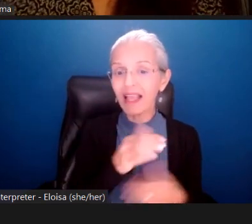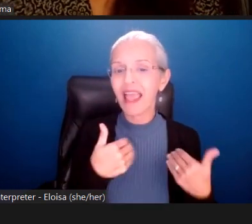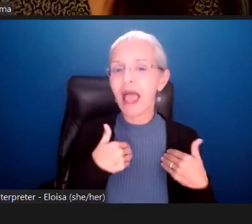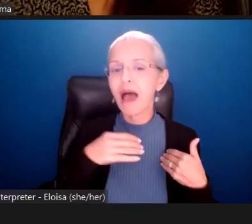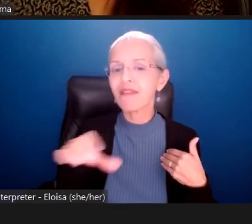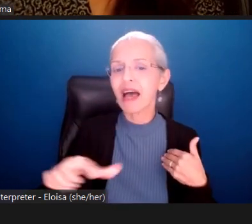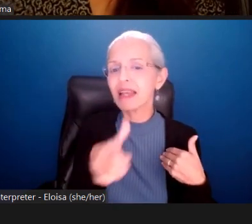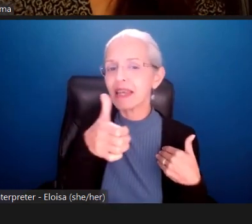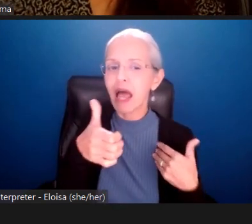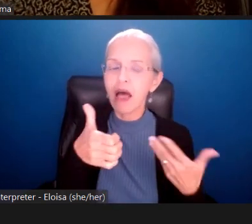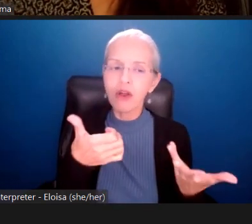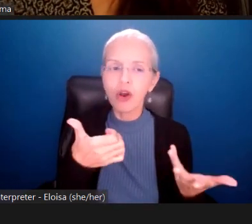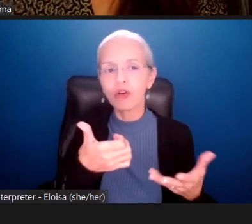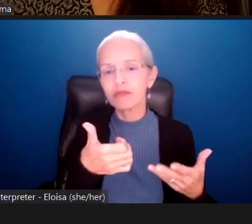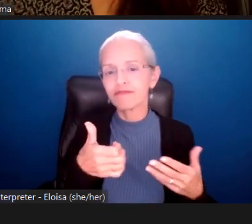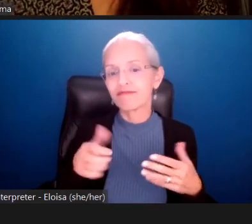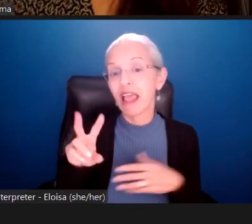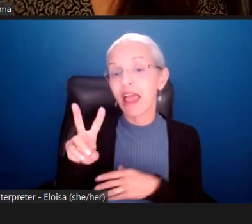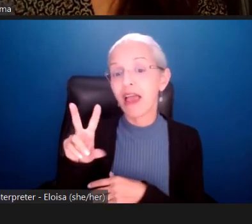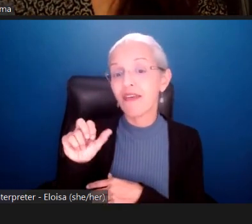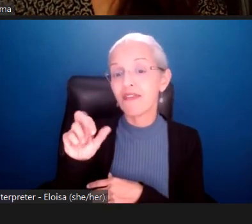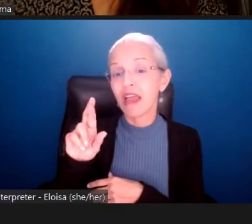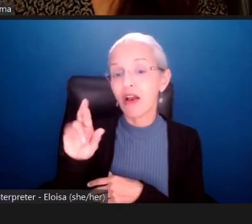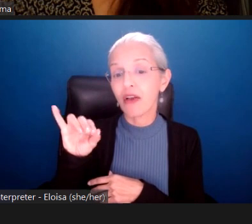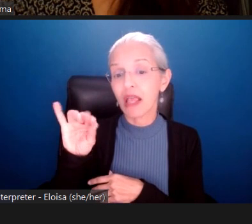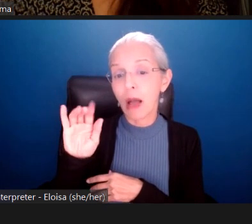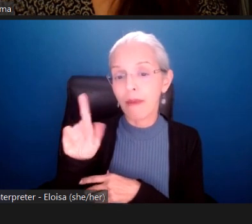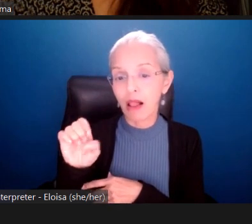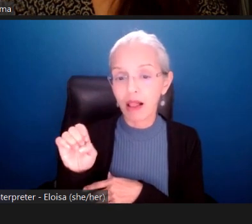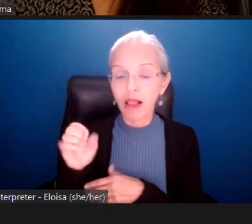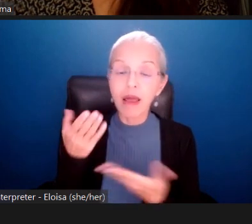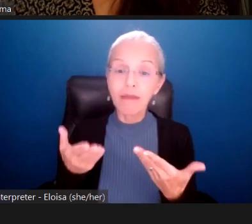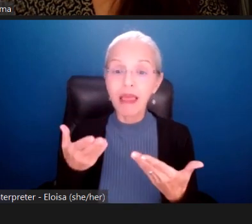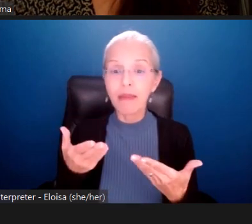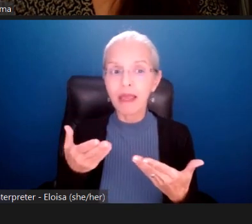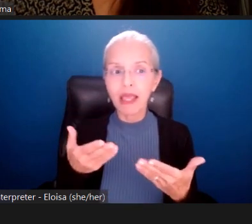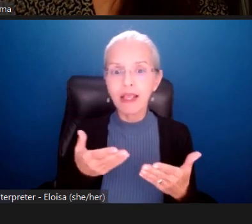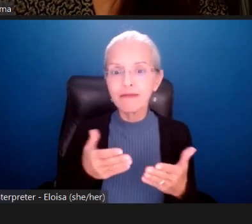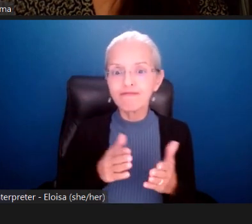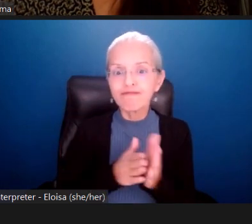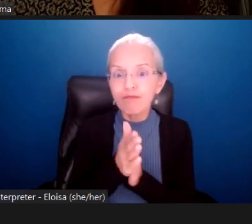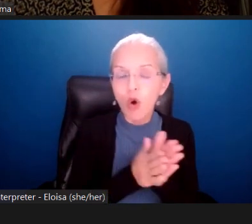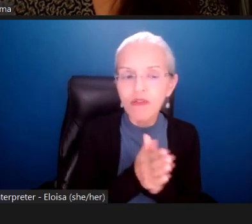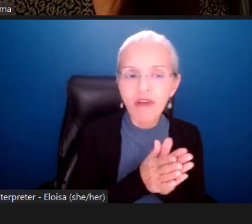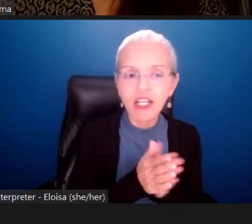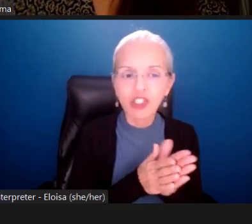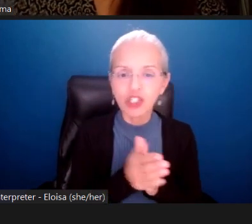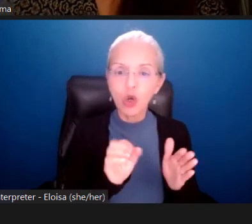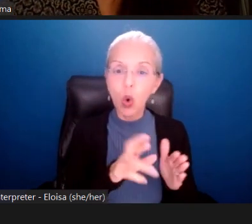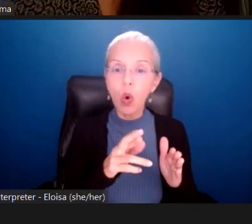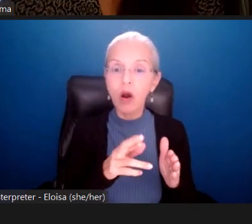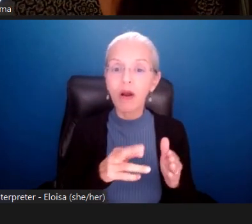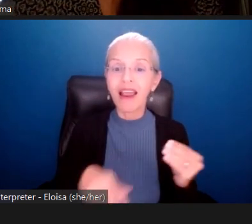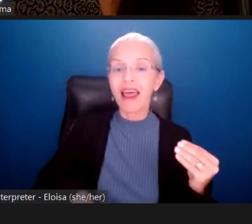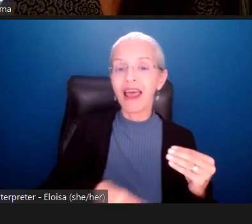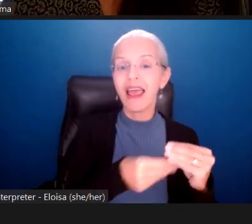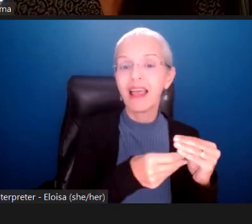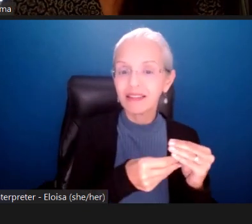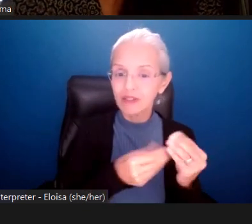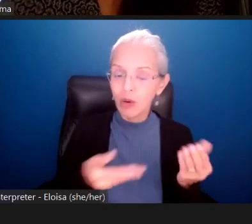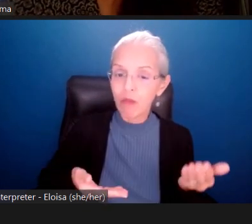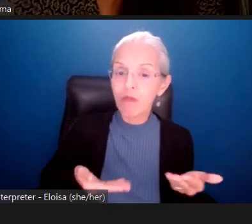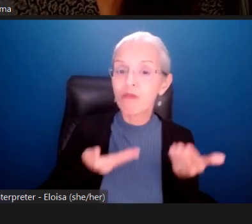intrinsic motivation or access to high quality primary care, in which the provider is likely to share